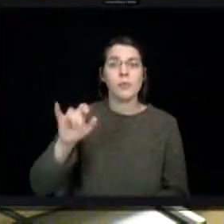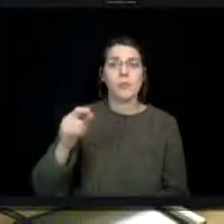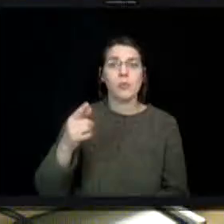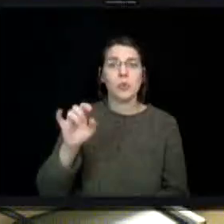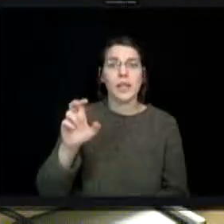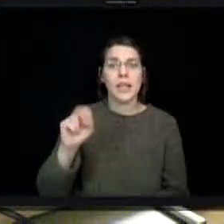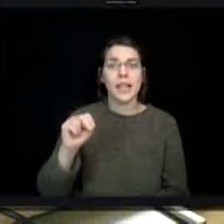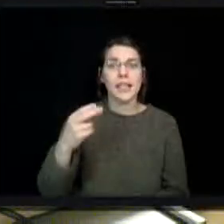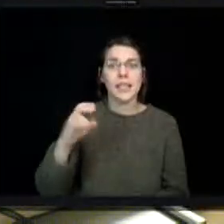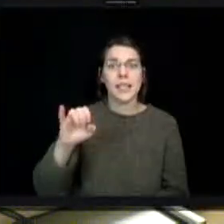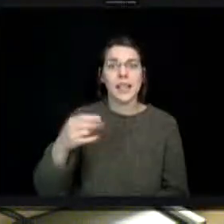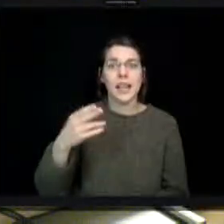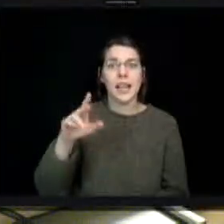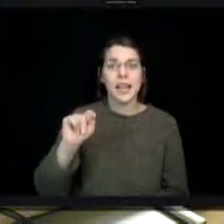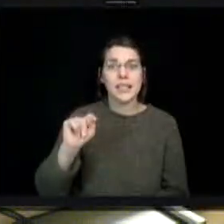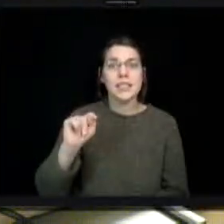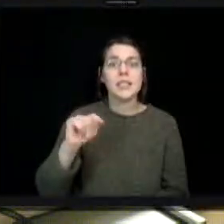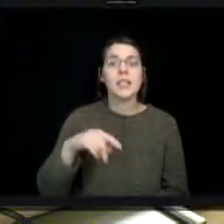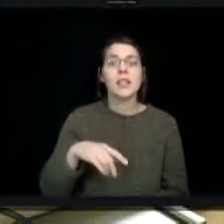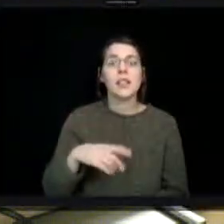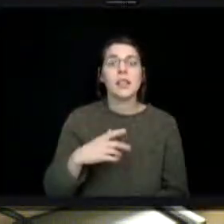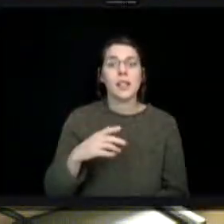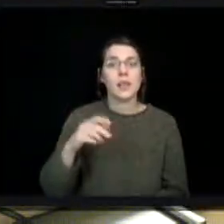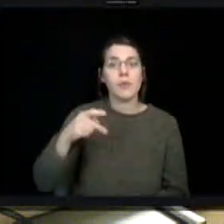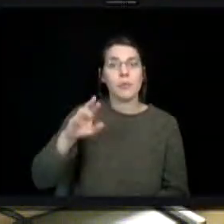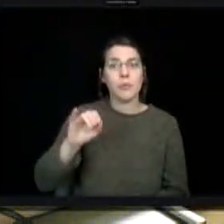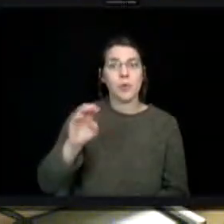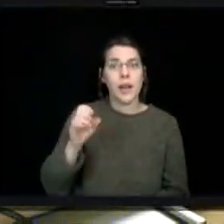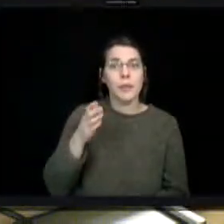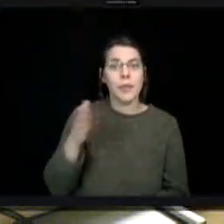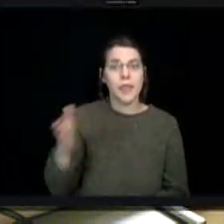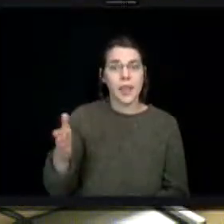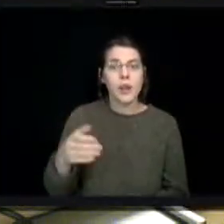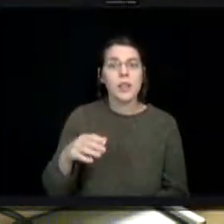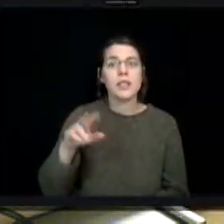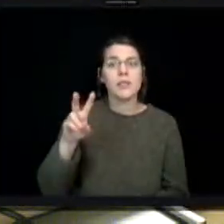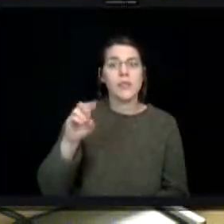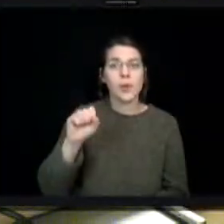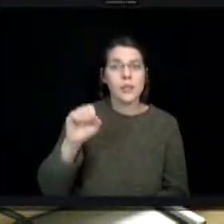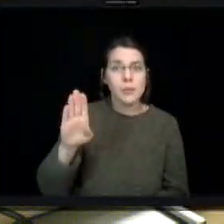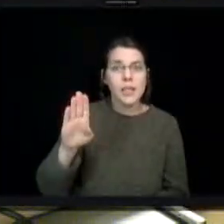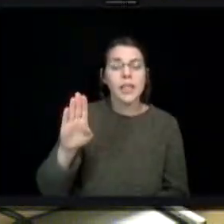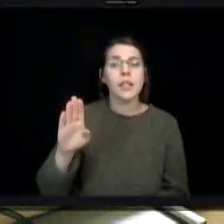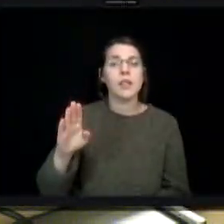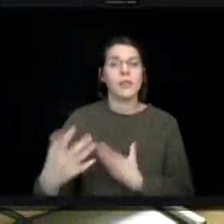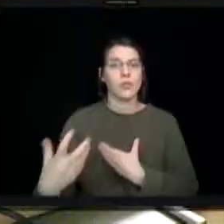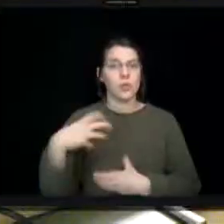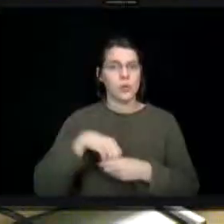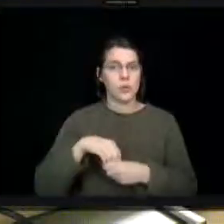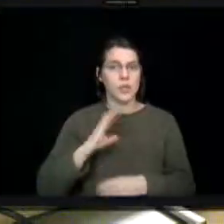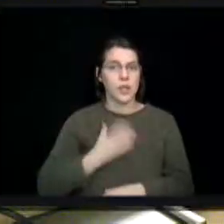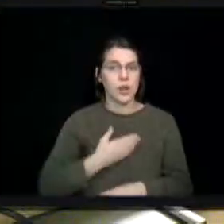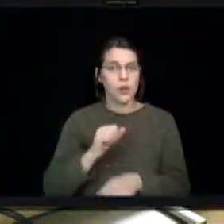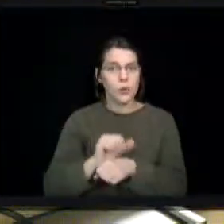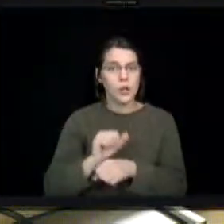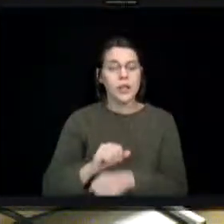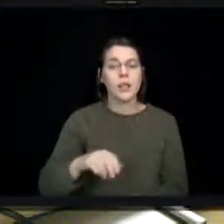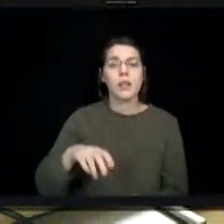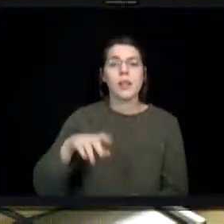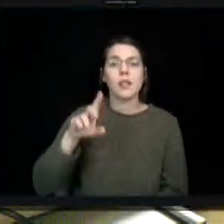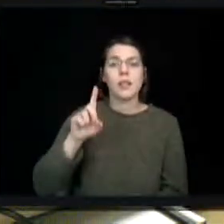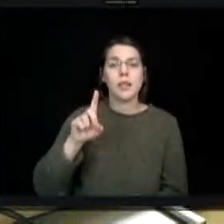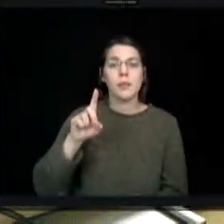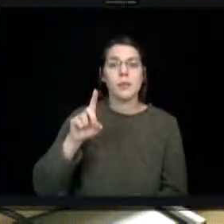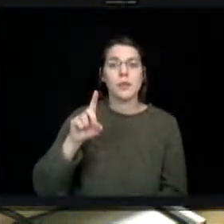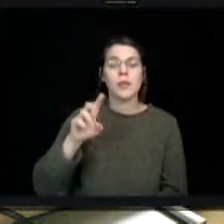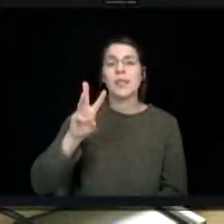that is a VOSB. So we have incorporated VOSB into our work here, WBE for women, and